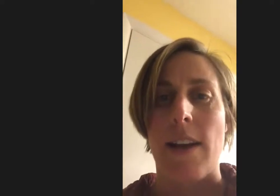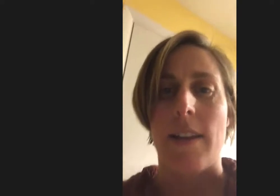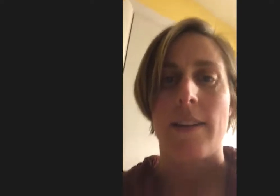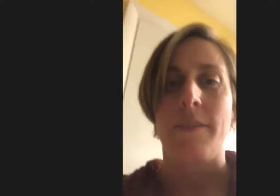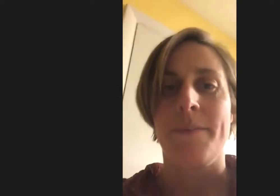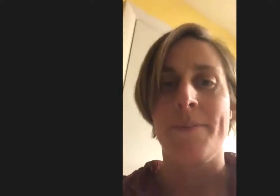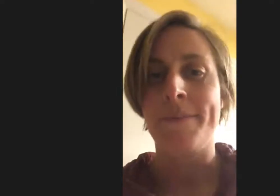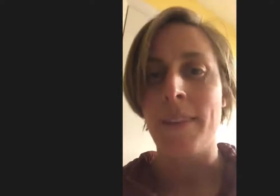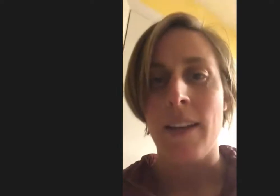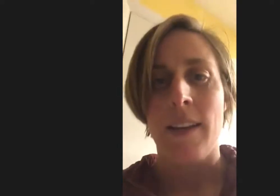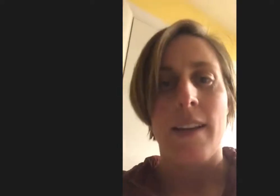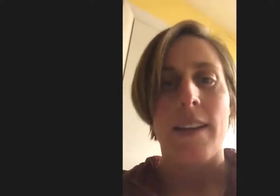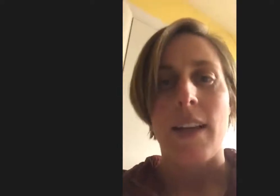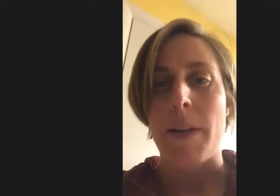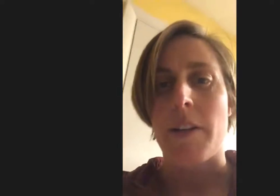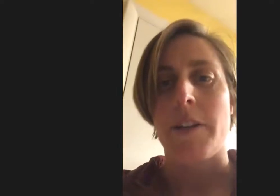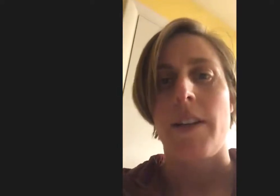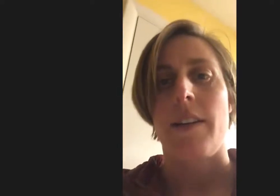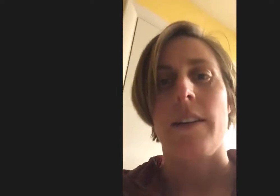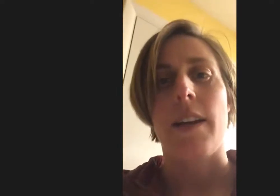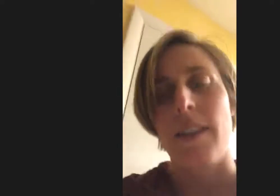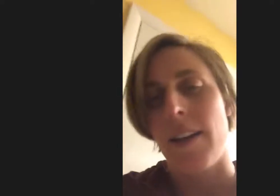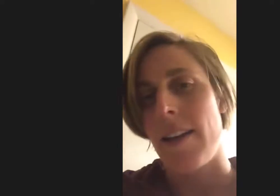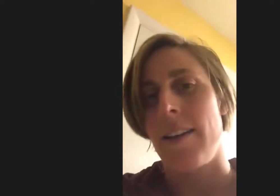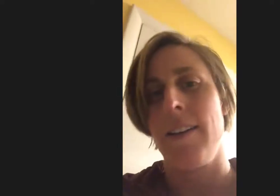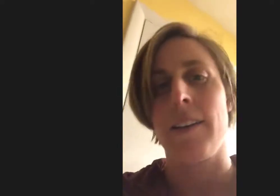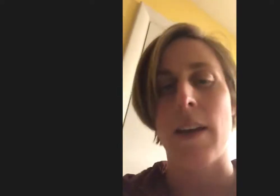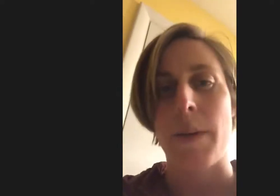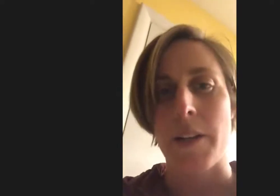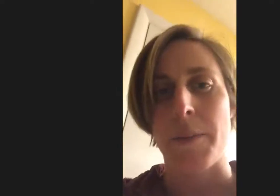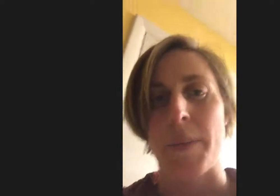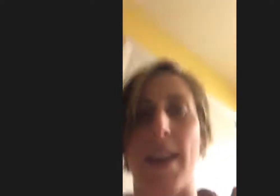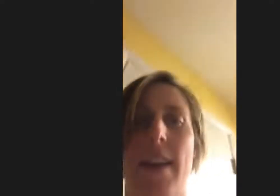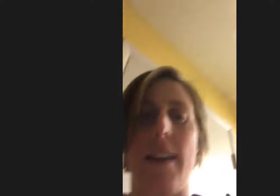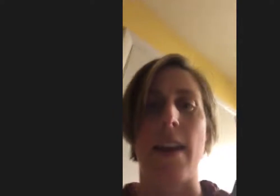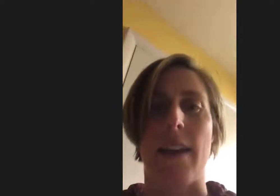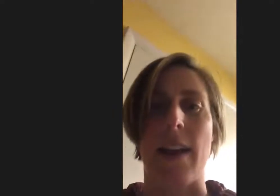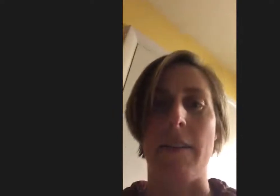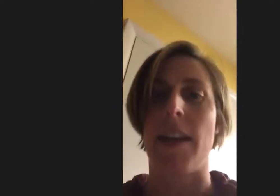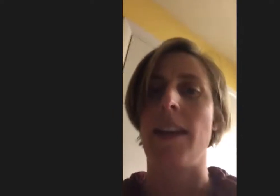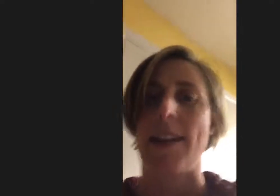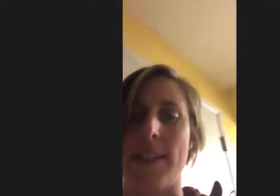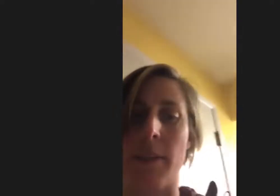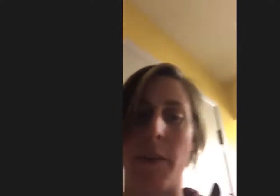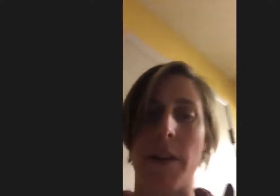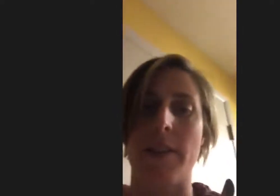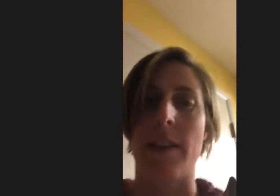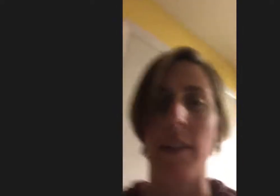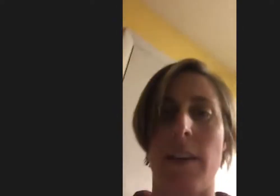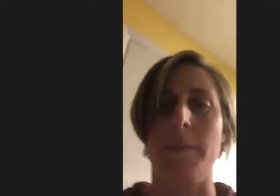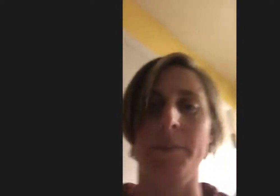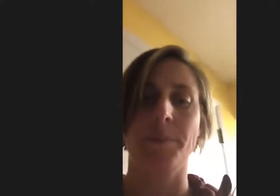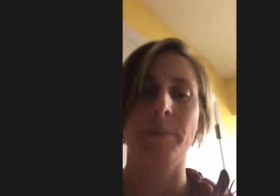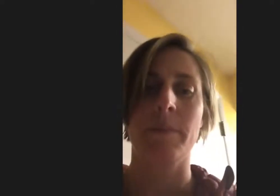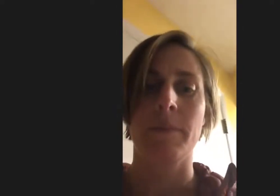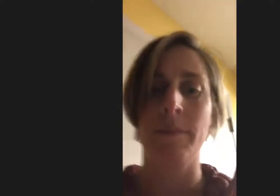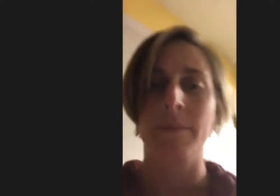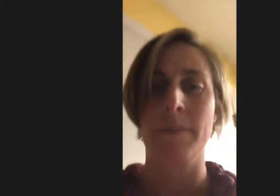thoughts on climate action, getting a climate action plan, and having a task force. Thank